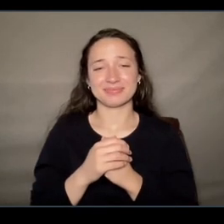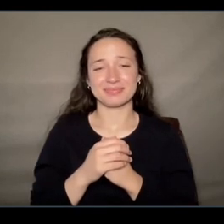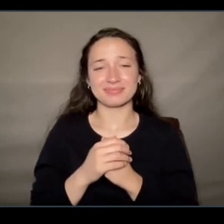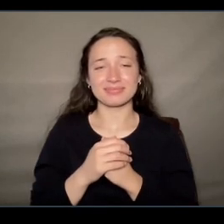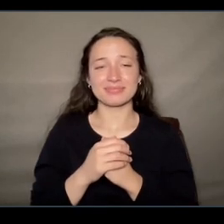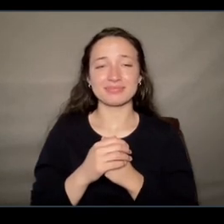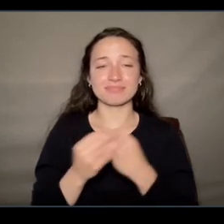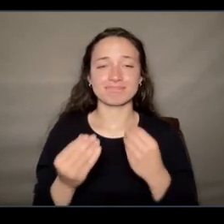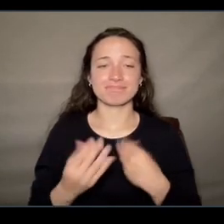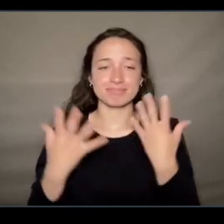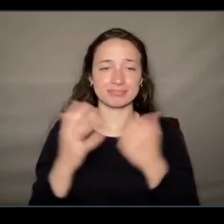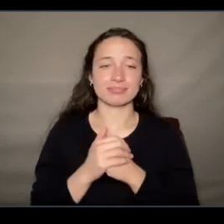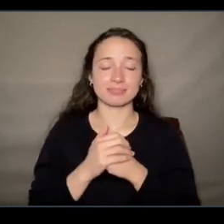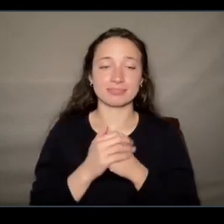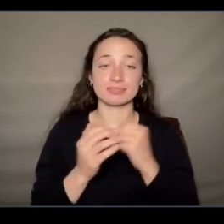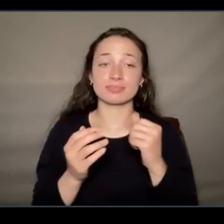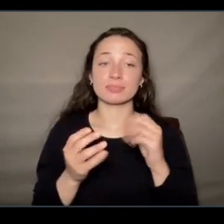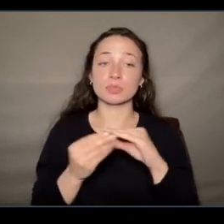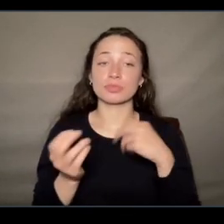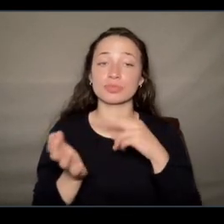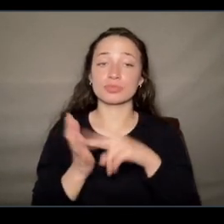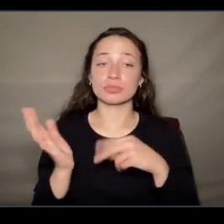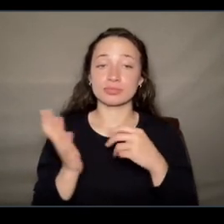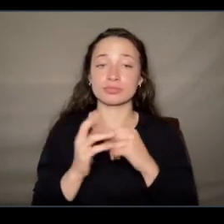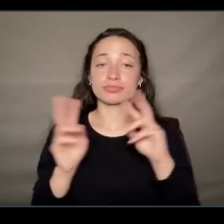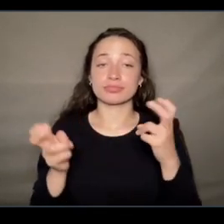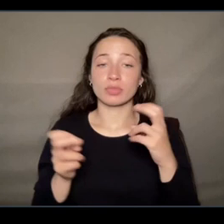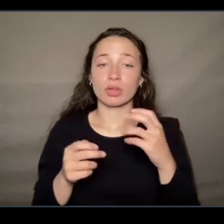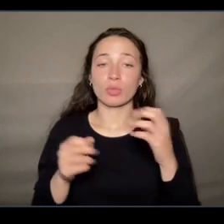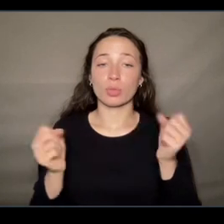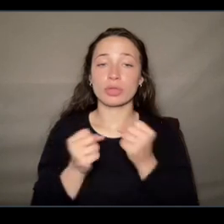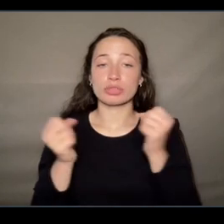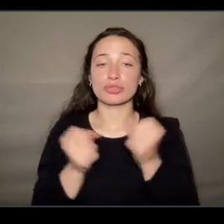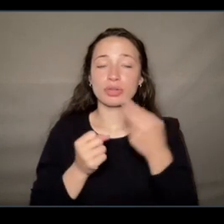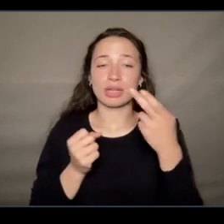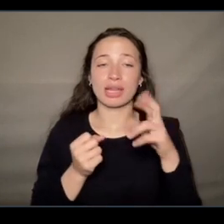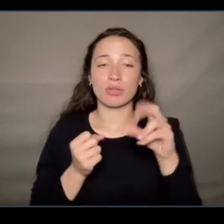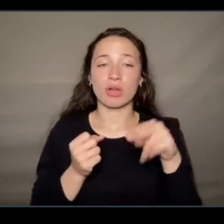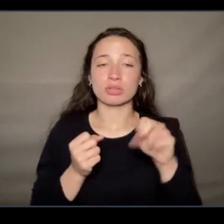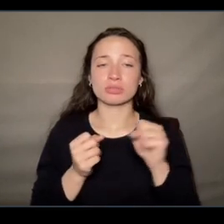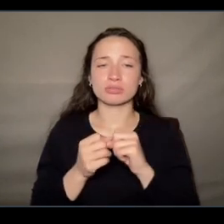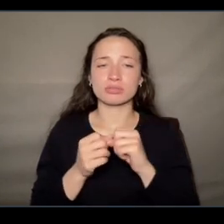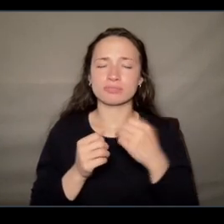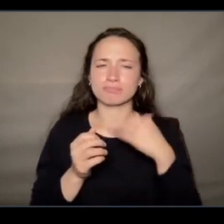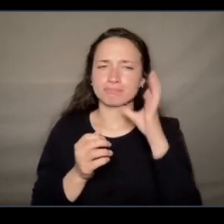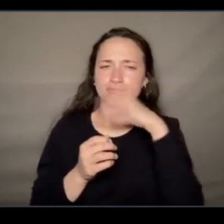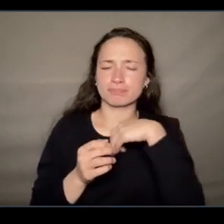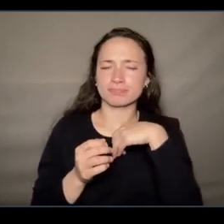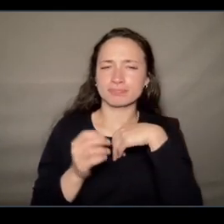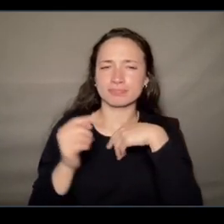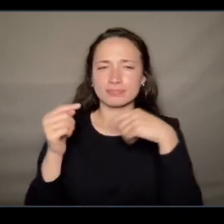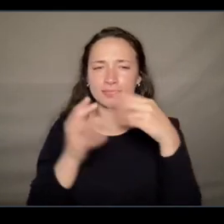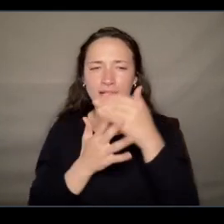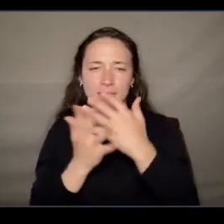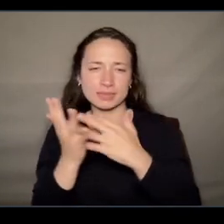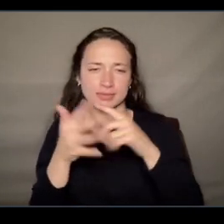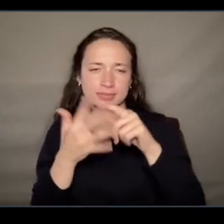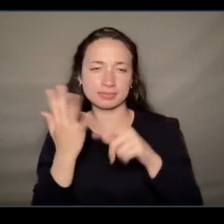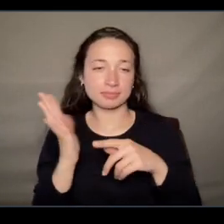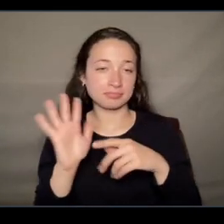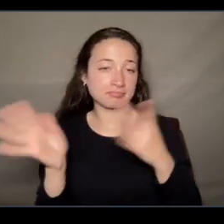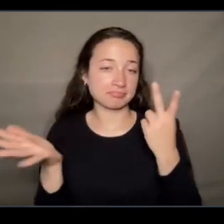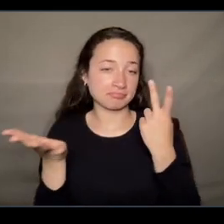class. It was inspiring. But the story that I read called Winter Herons had some puzzling elements.